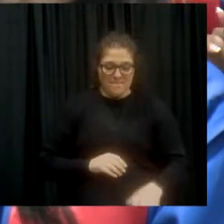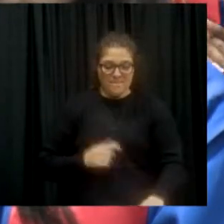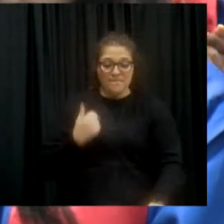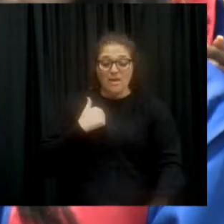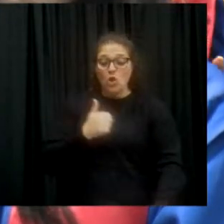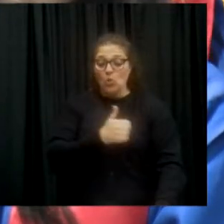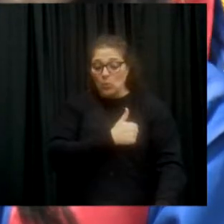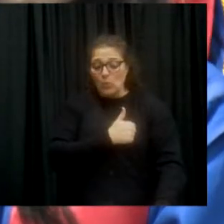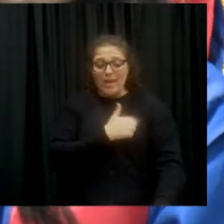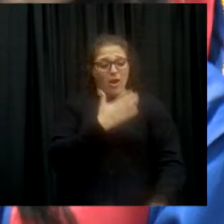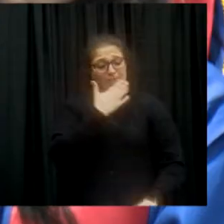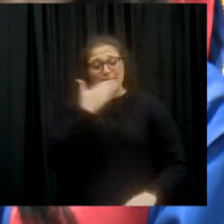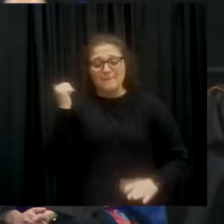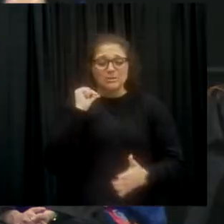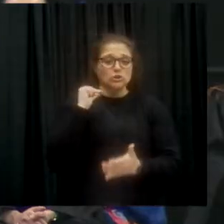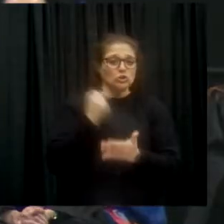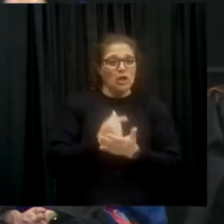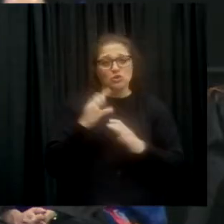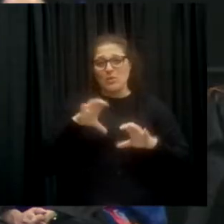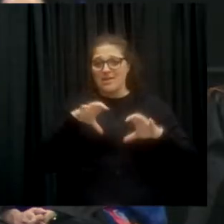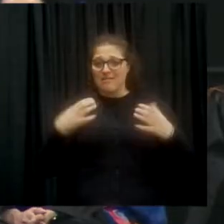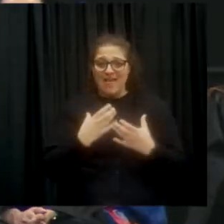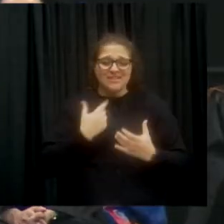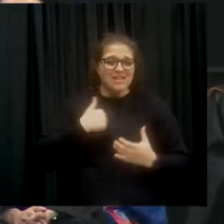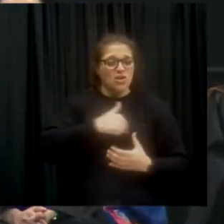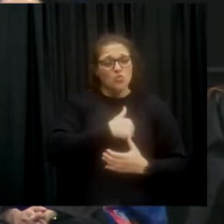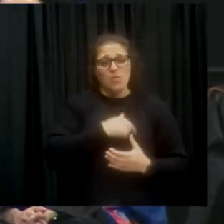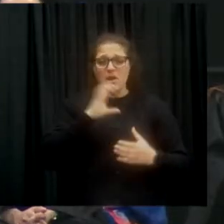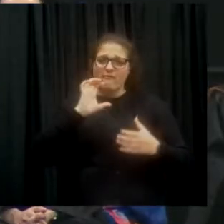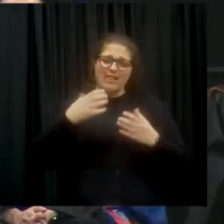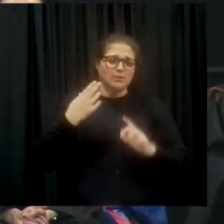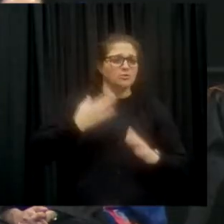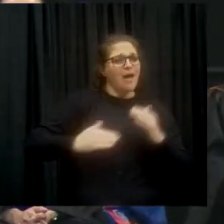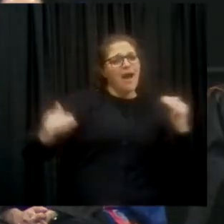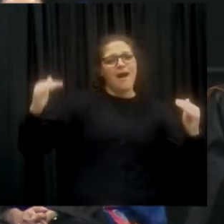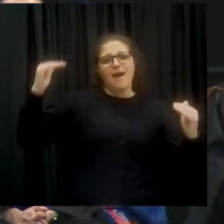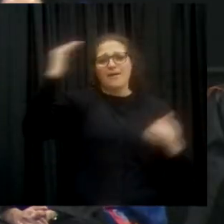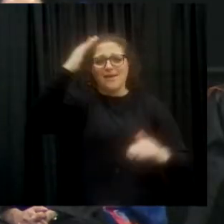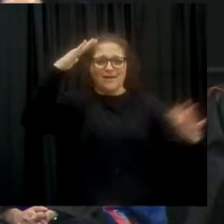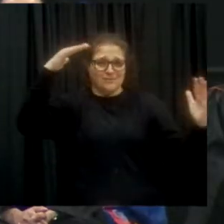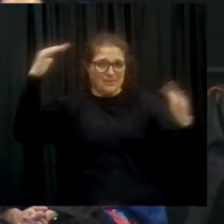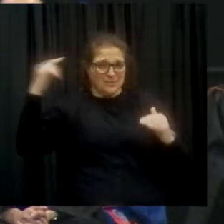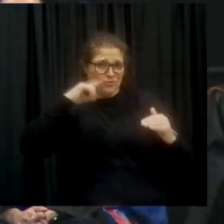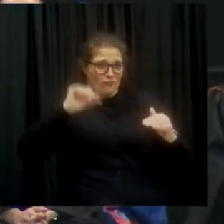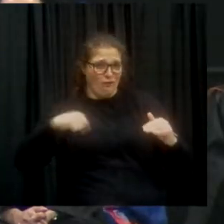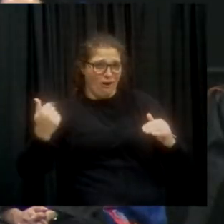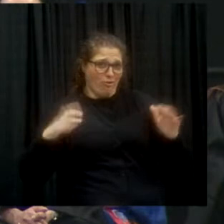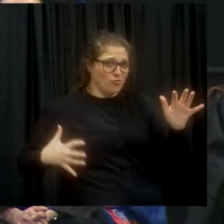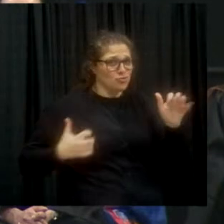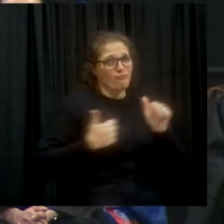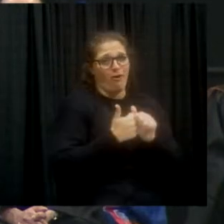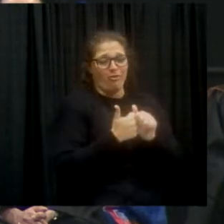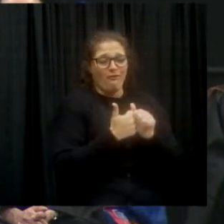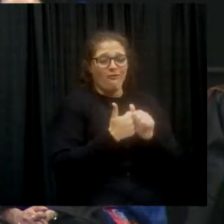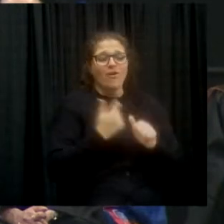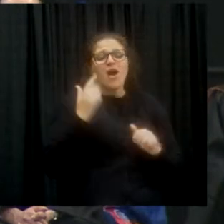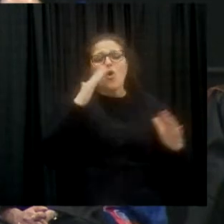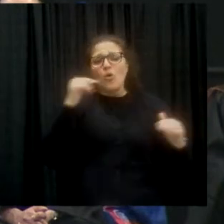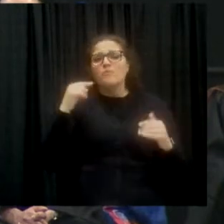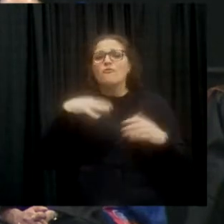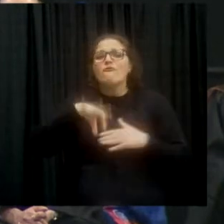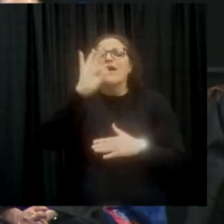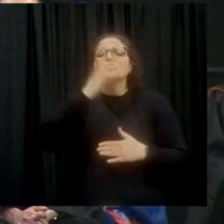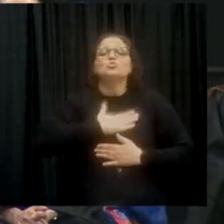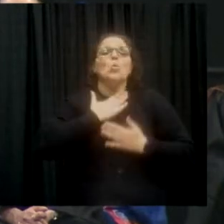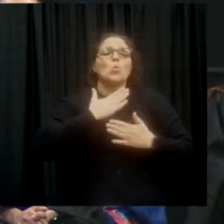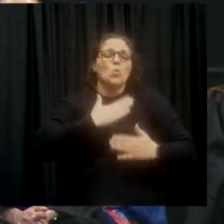We are the best graduating class, and we are the class to beat. I hope you all go out and find the happiness and joy that you all deserve.